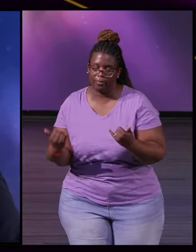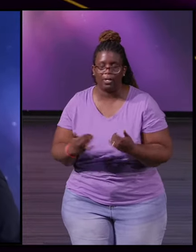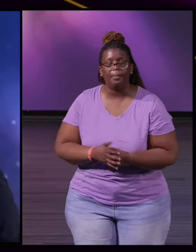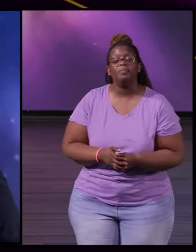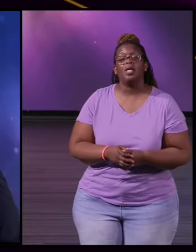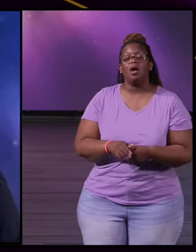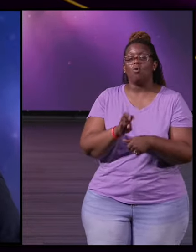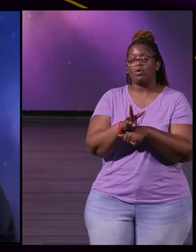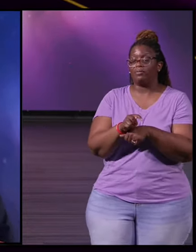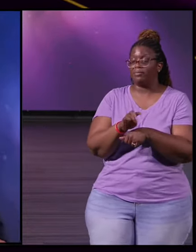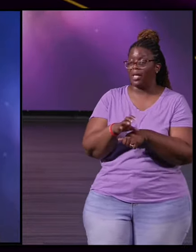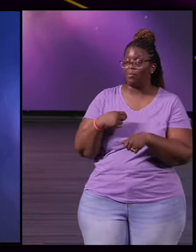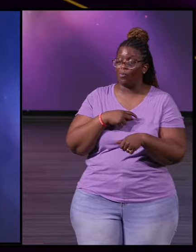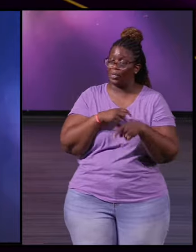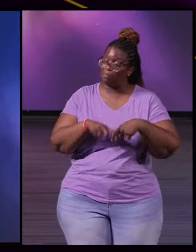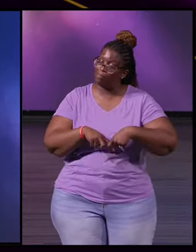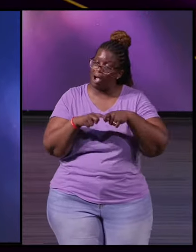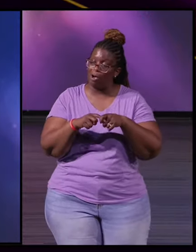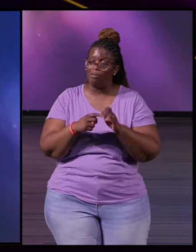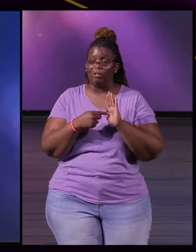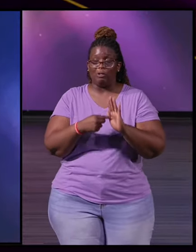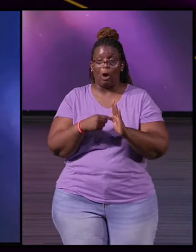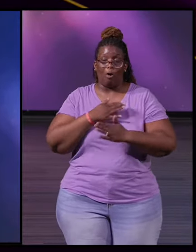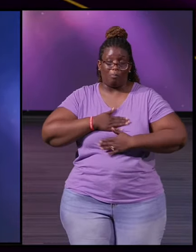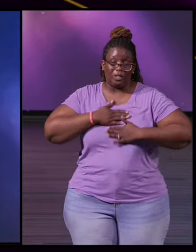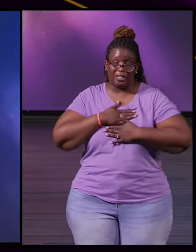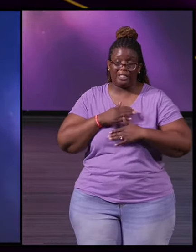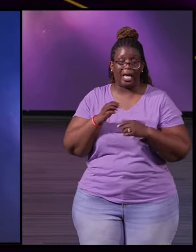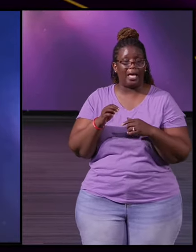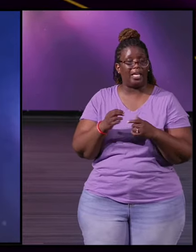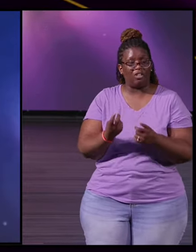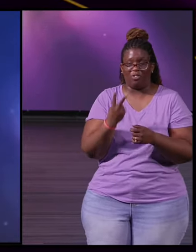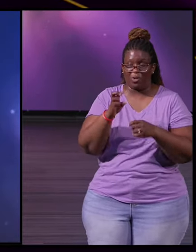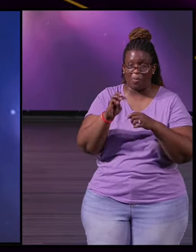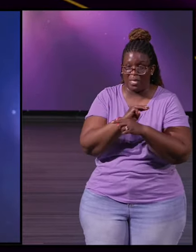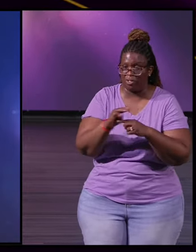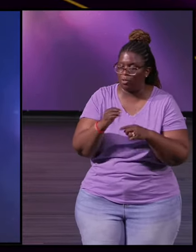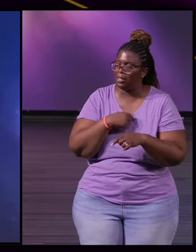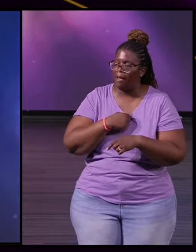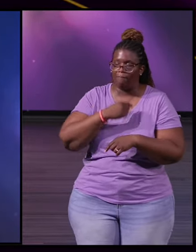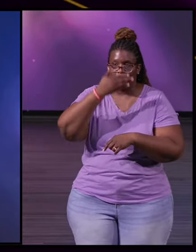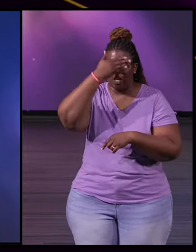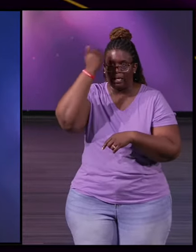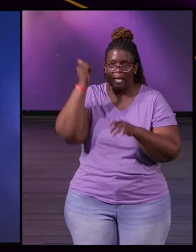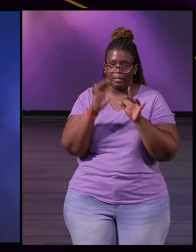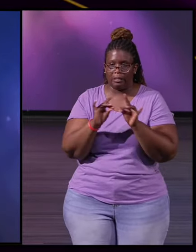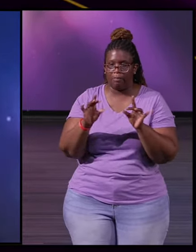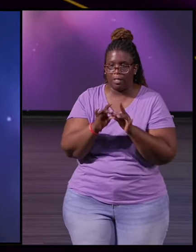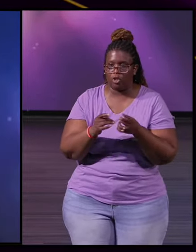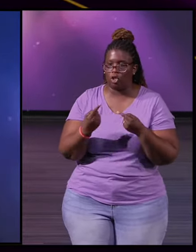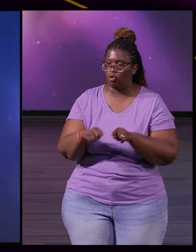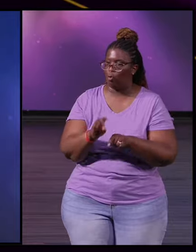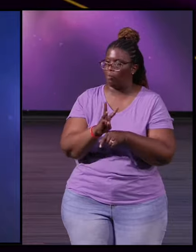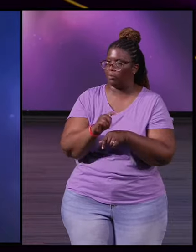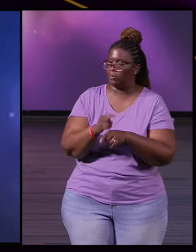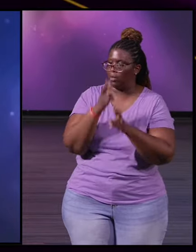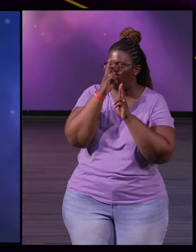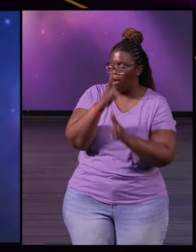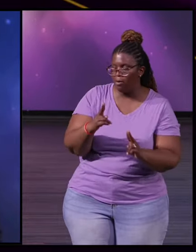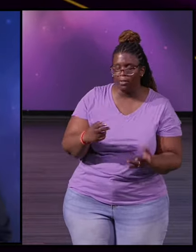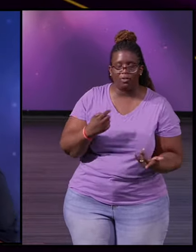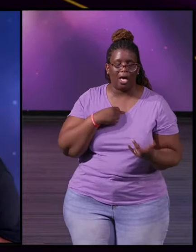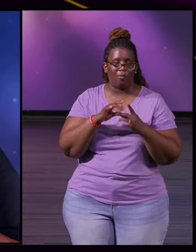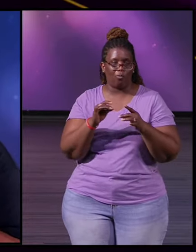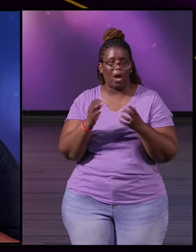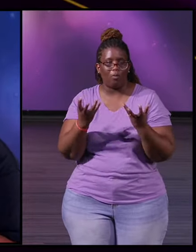just pause to appreciate people. And there were two ministries that I mistakenly forgot to mention during Words Have Honors. And so I want to say hey to y'all right